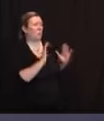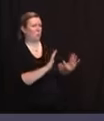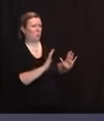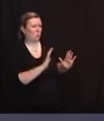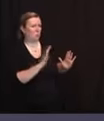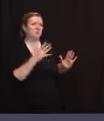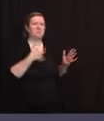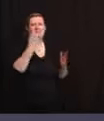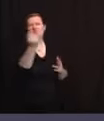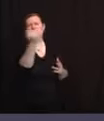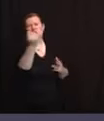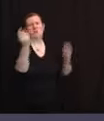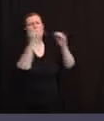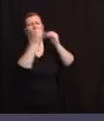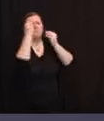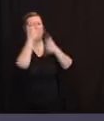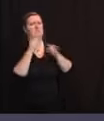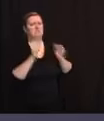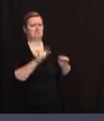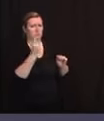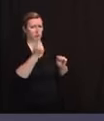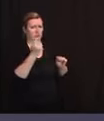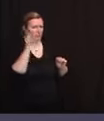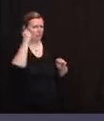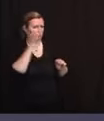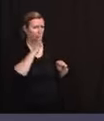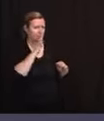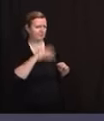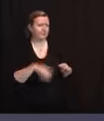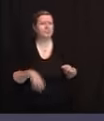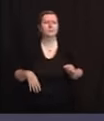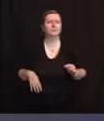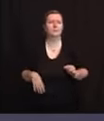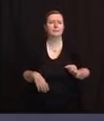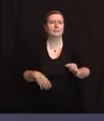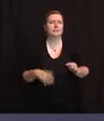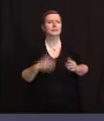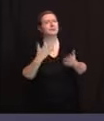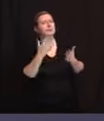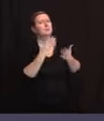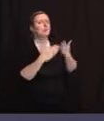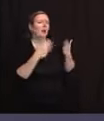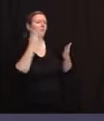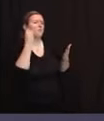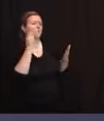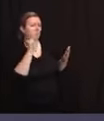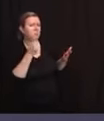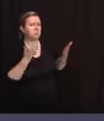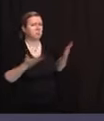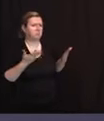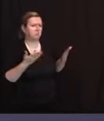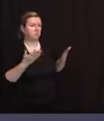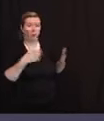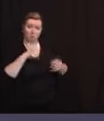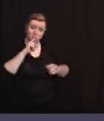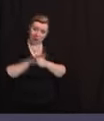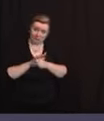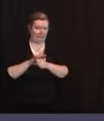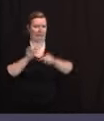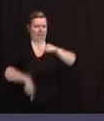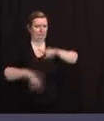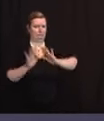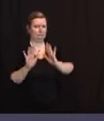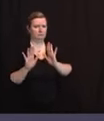Tuesday. But we may have something tomorrow. I don't want to get too far out ahead of myself, though. Okay. Of